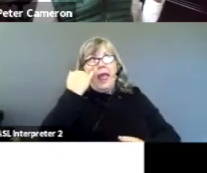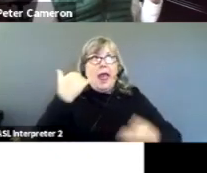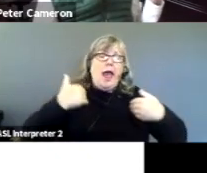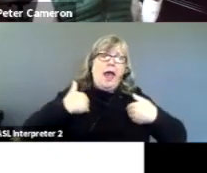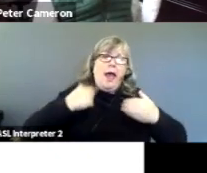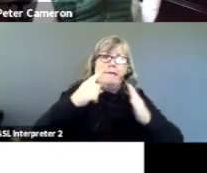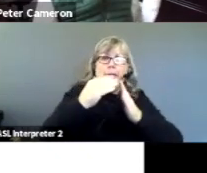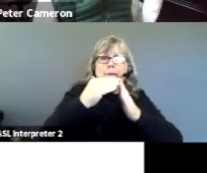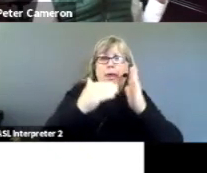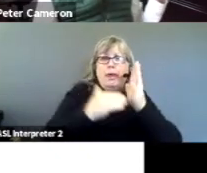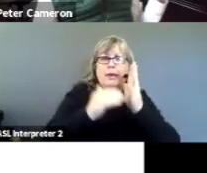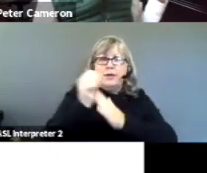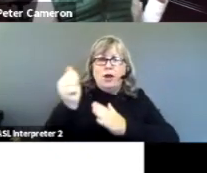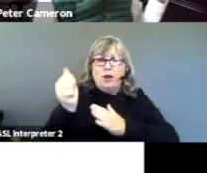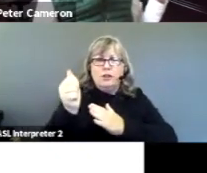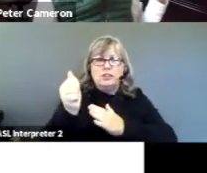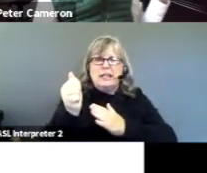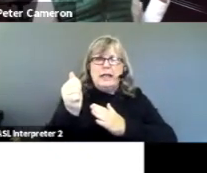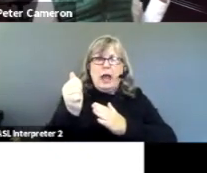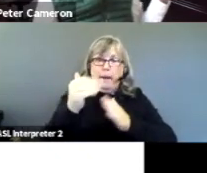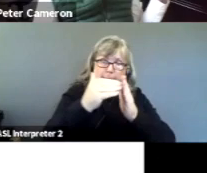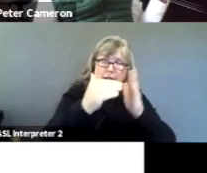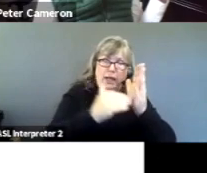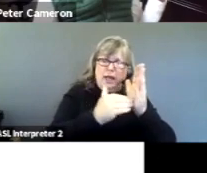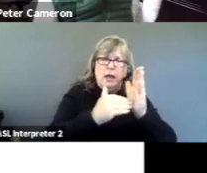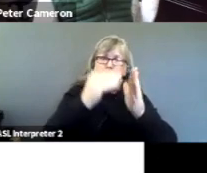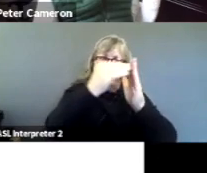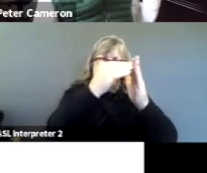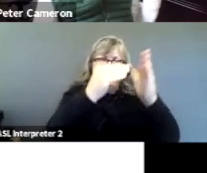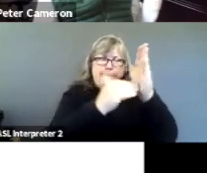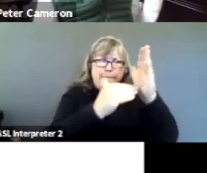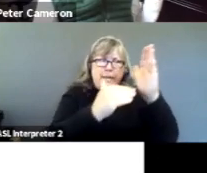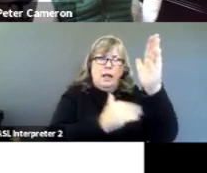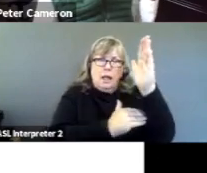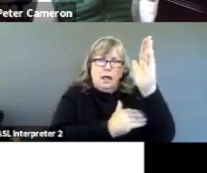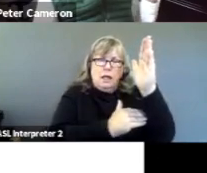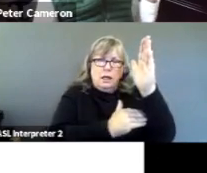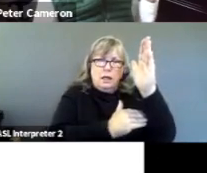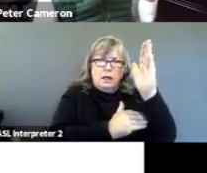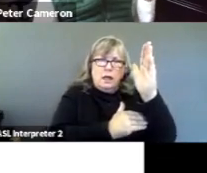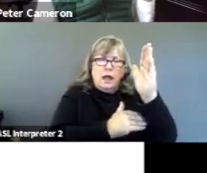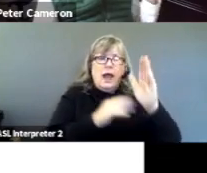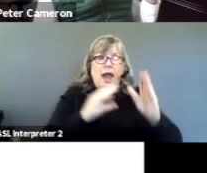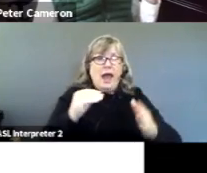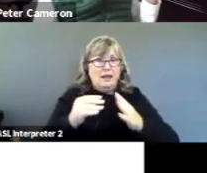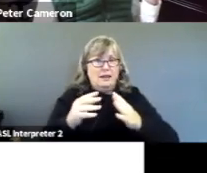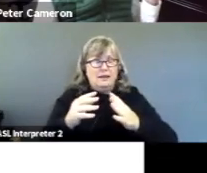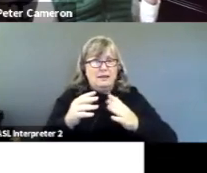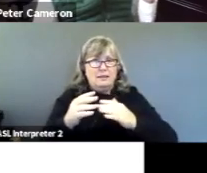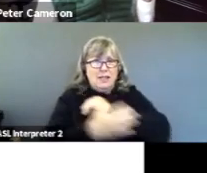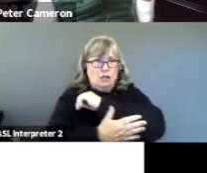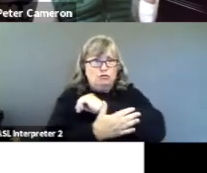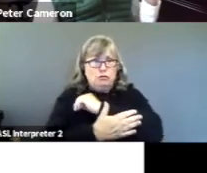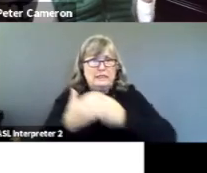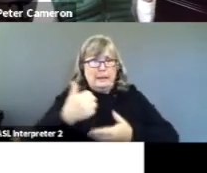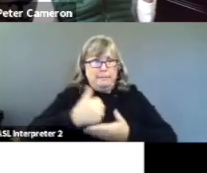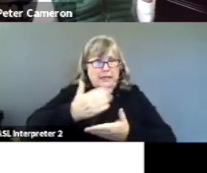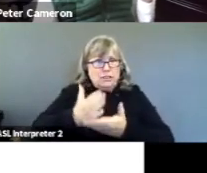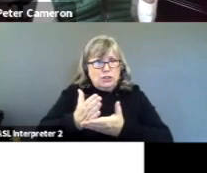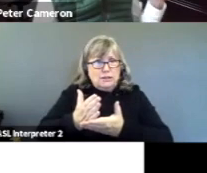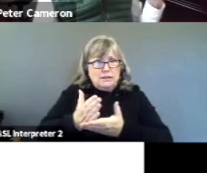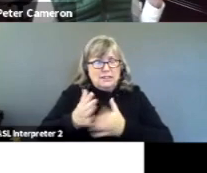billionaires. And of course, in budgets, like in the US, we're talking trillions. So there's lots of money out there. It's